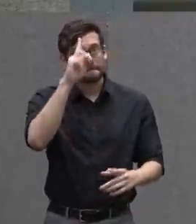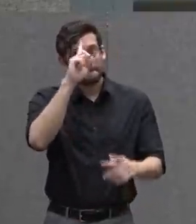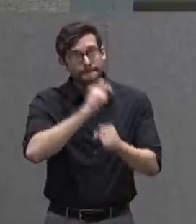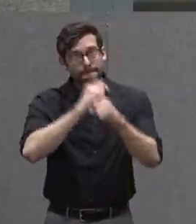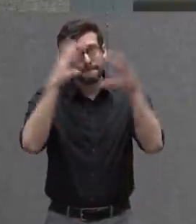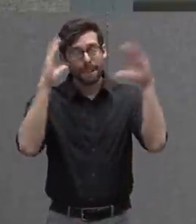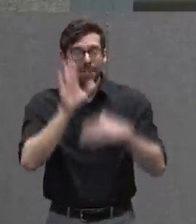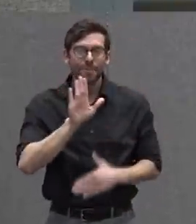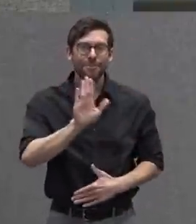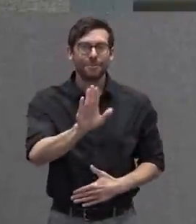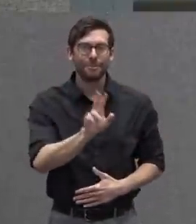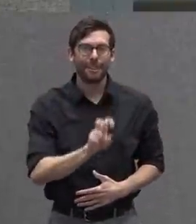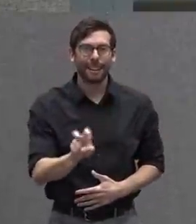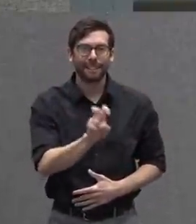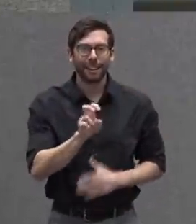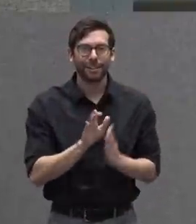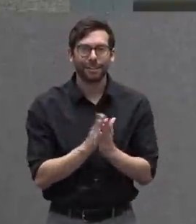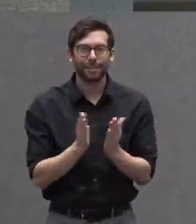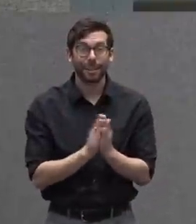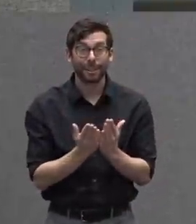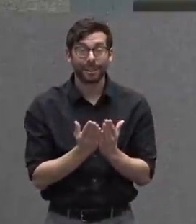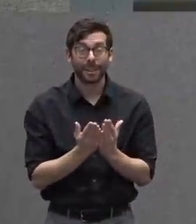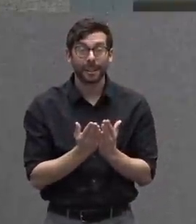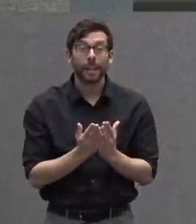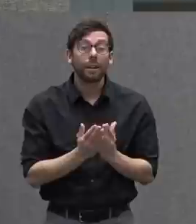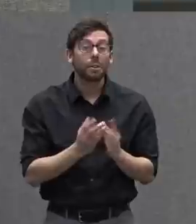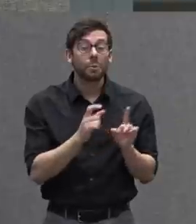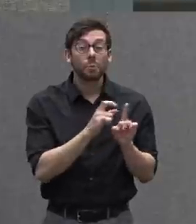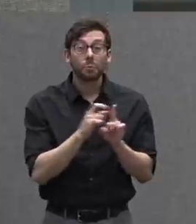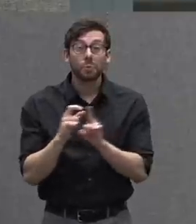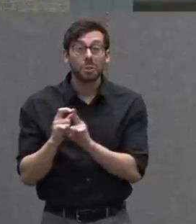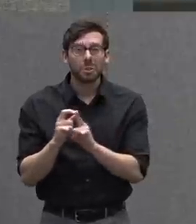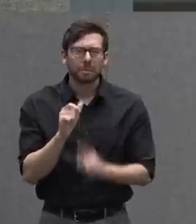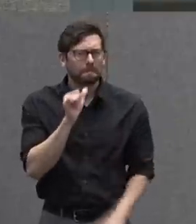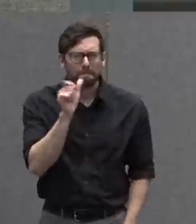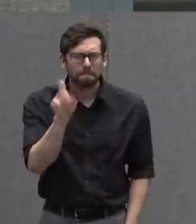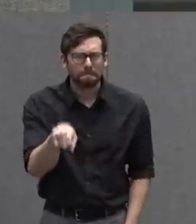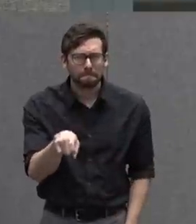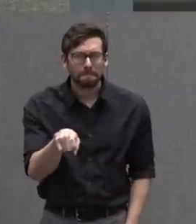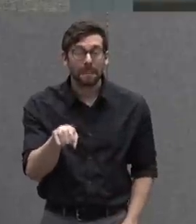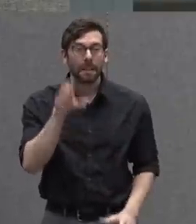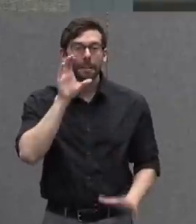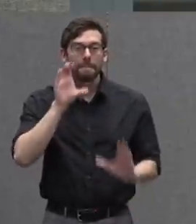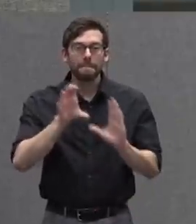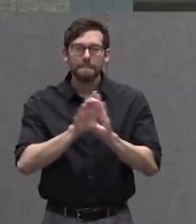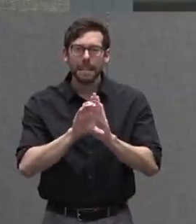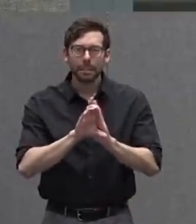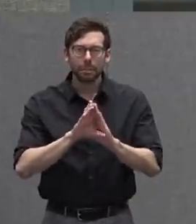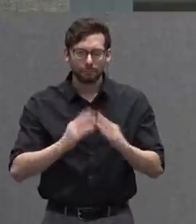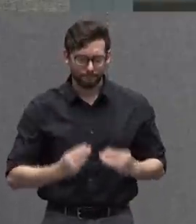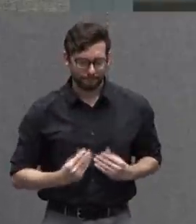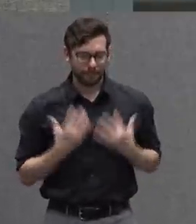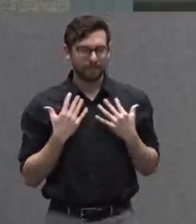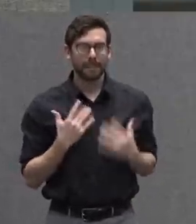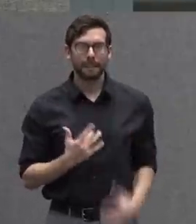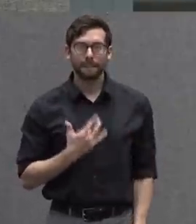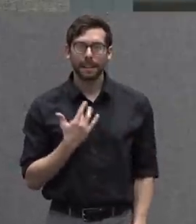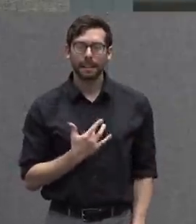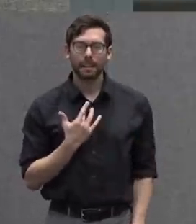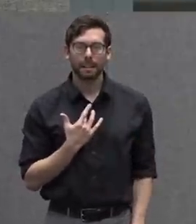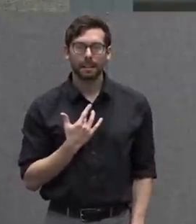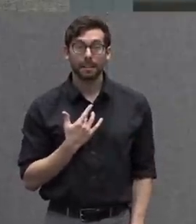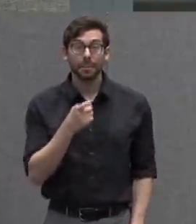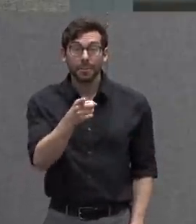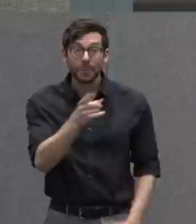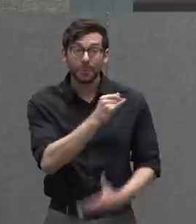any words, but remember that pictures make you feel something. So draw something that whoever's reading your book can